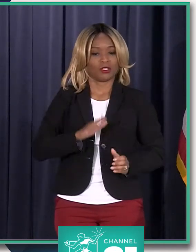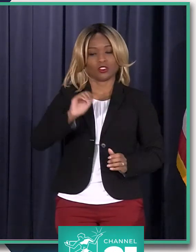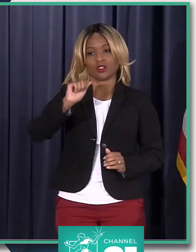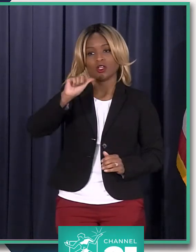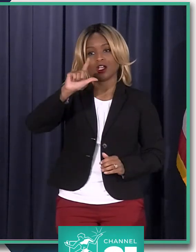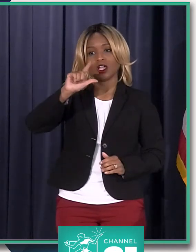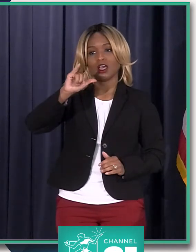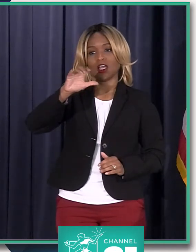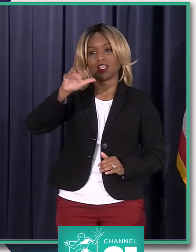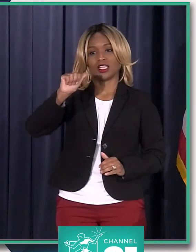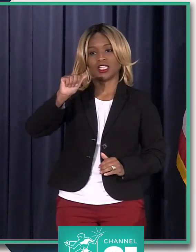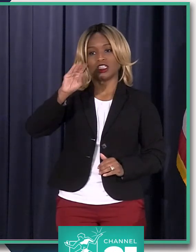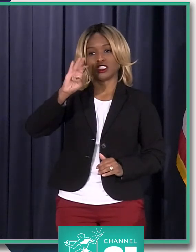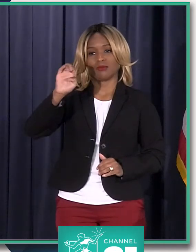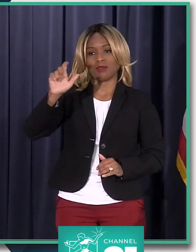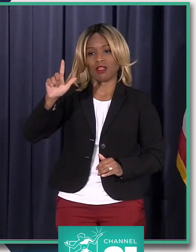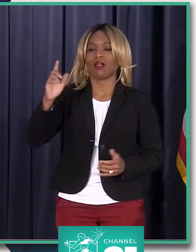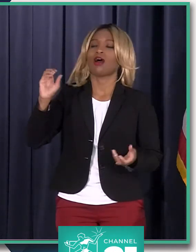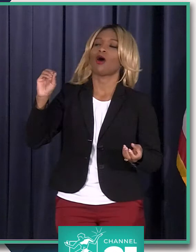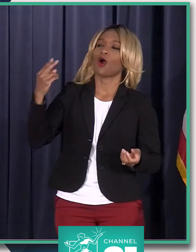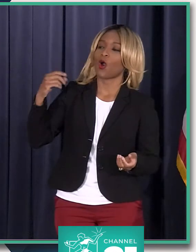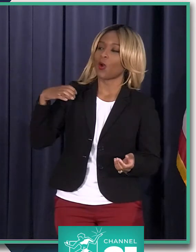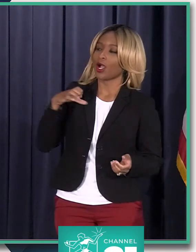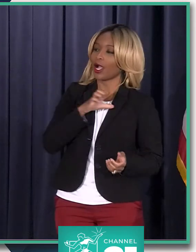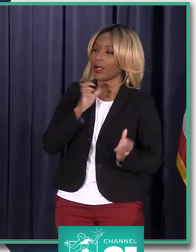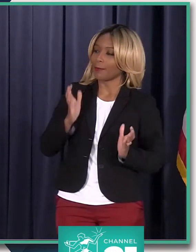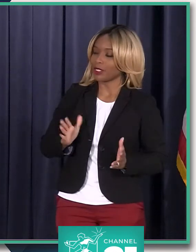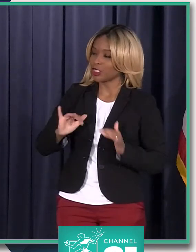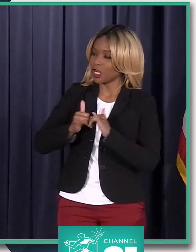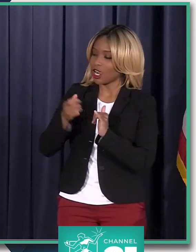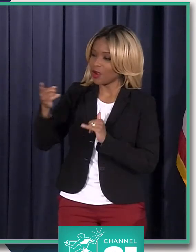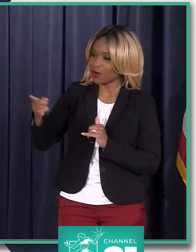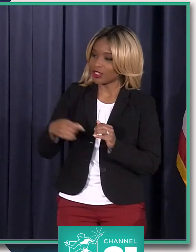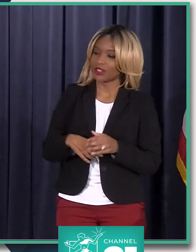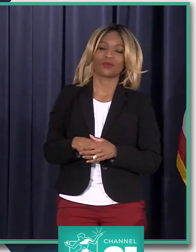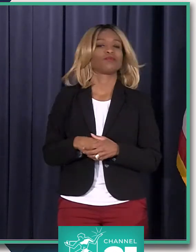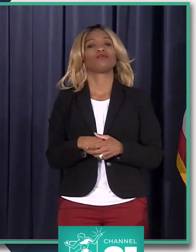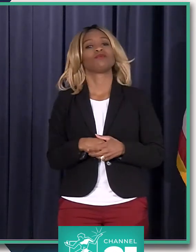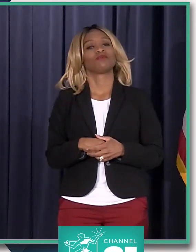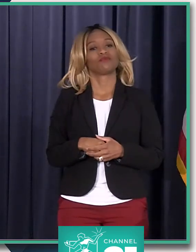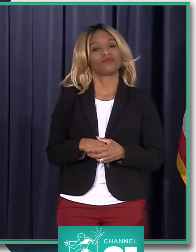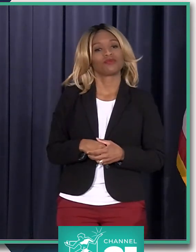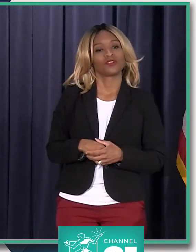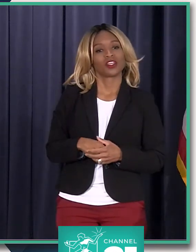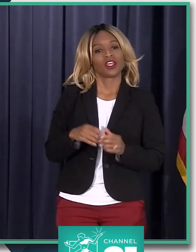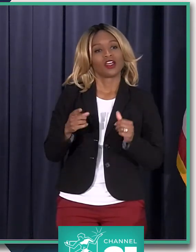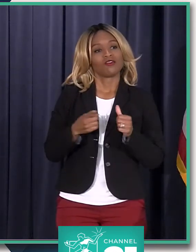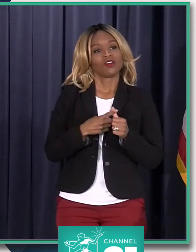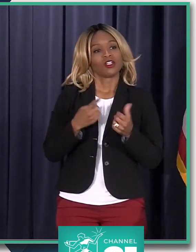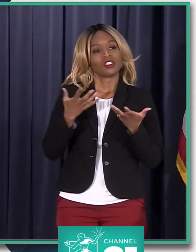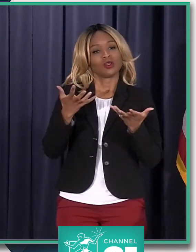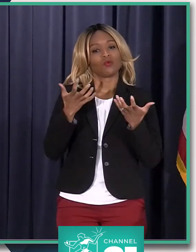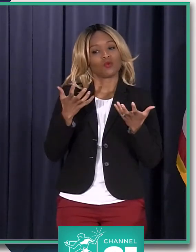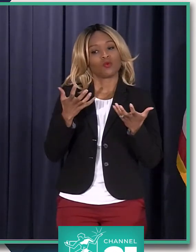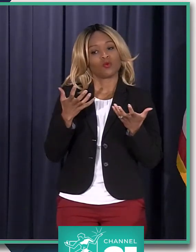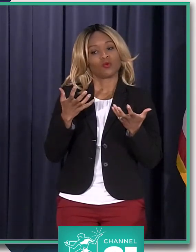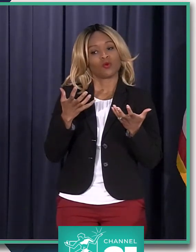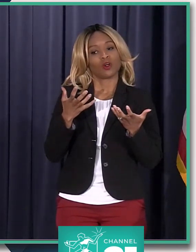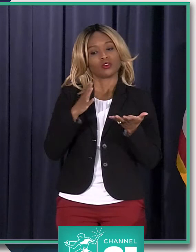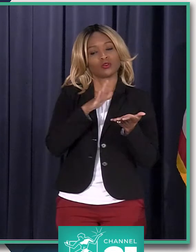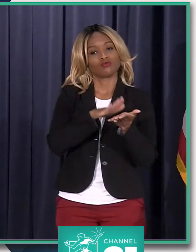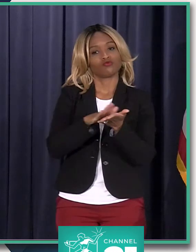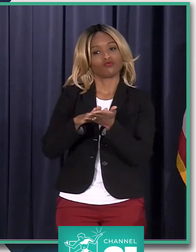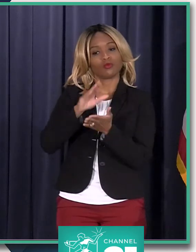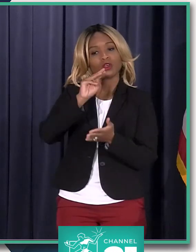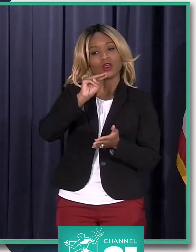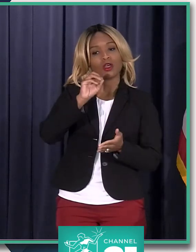Oh, Commissioner, how are you? How are you? Good. Evening. First off, I just want to just commend